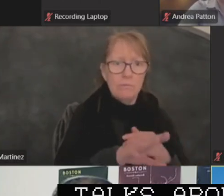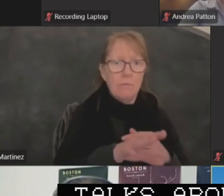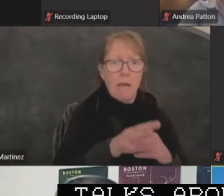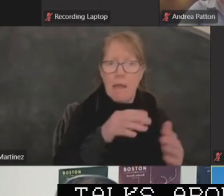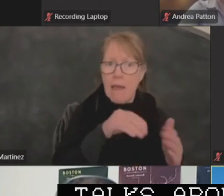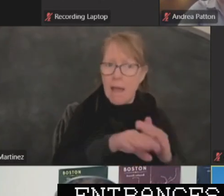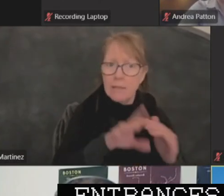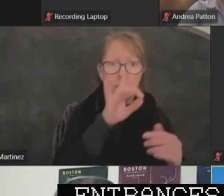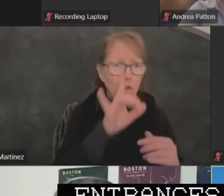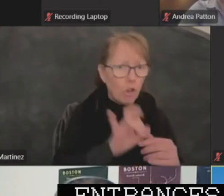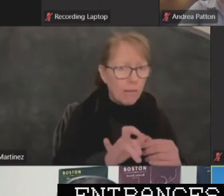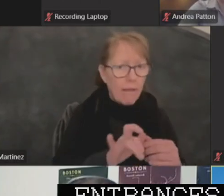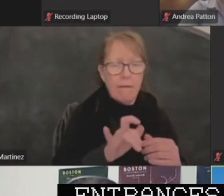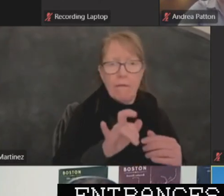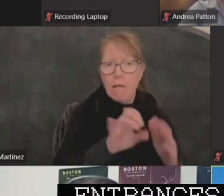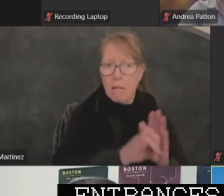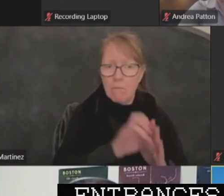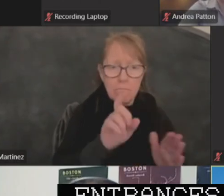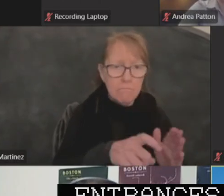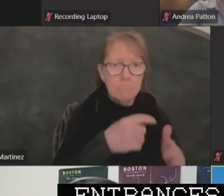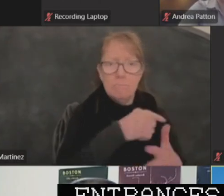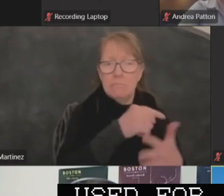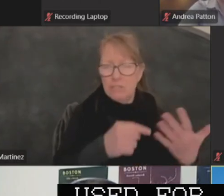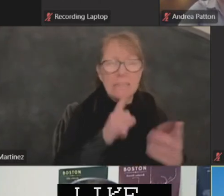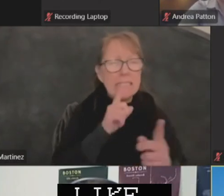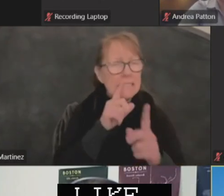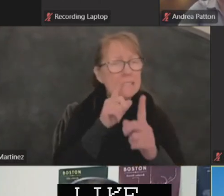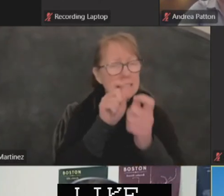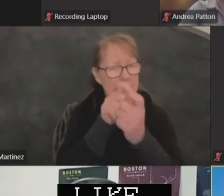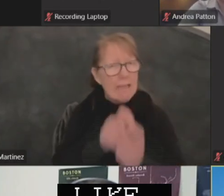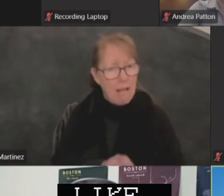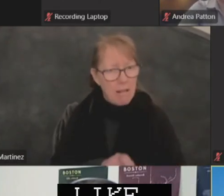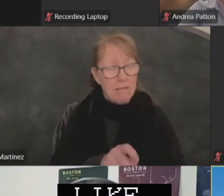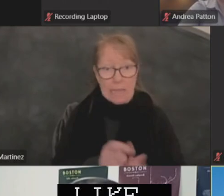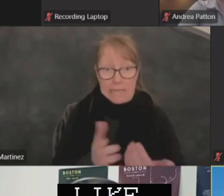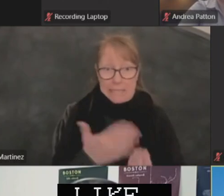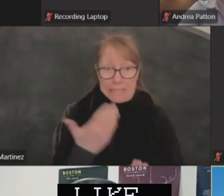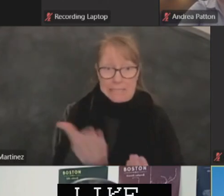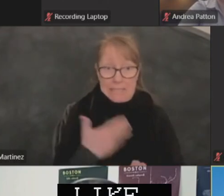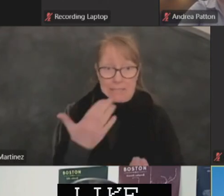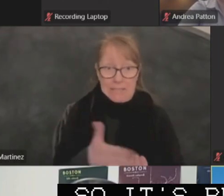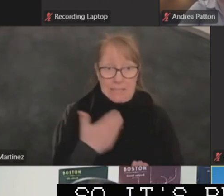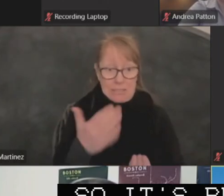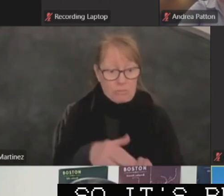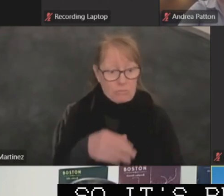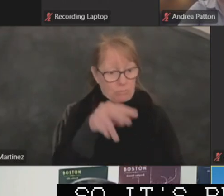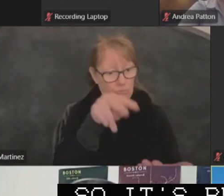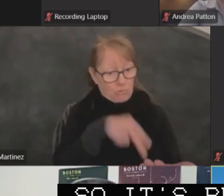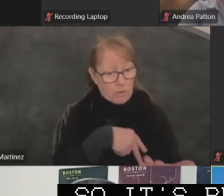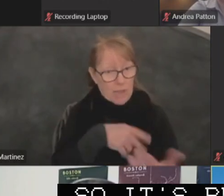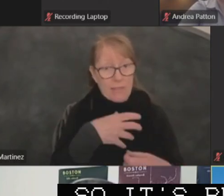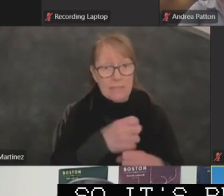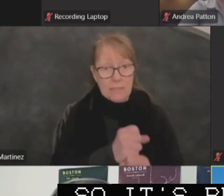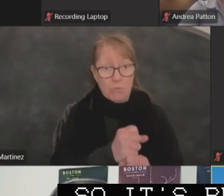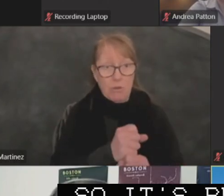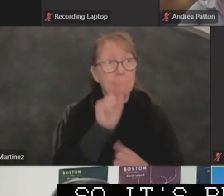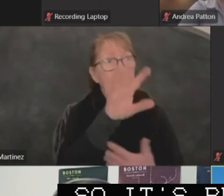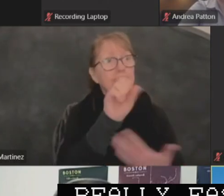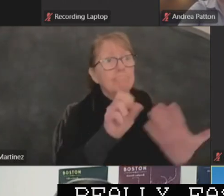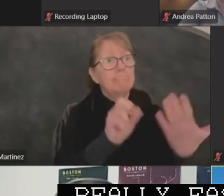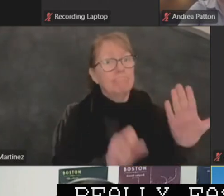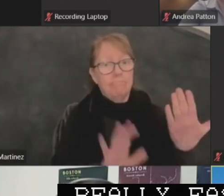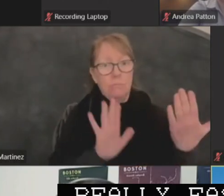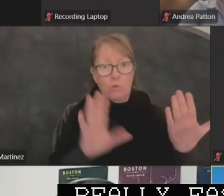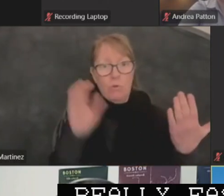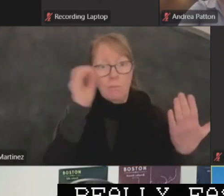detailed, and it's really easy to give your opinion if you just read this summary. Because the documents that